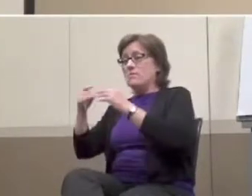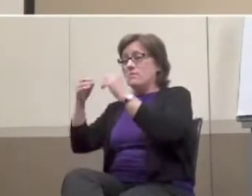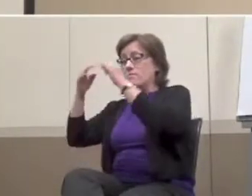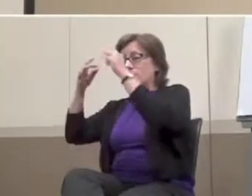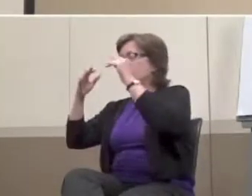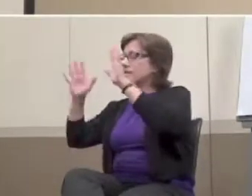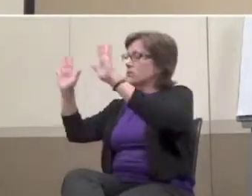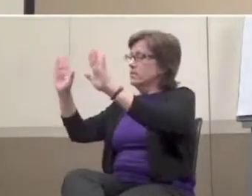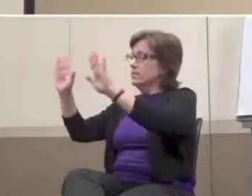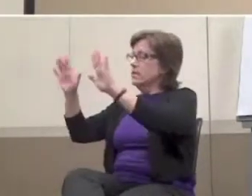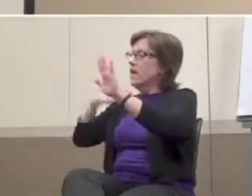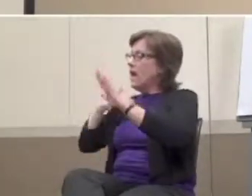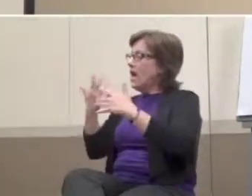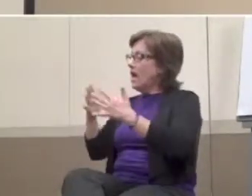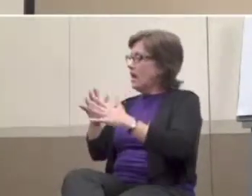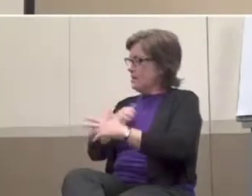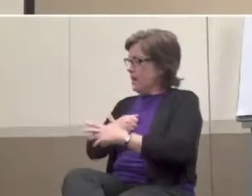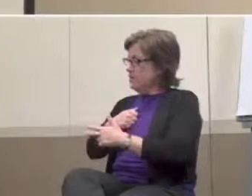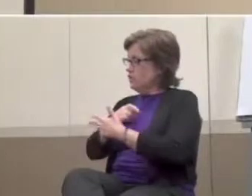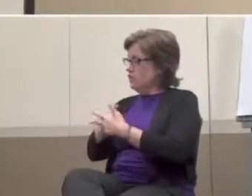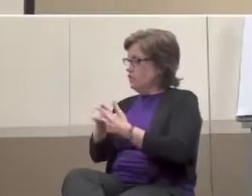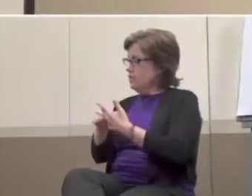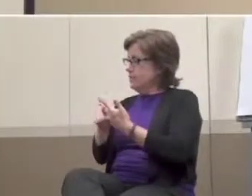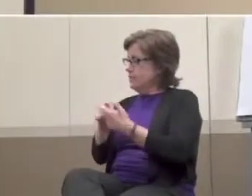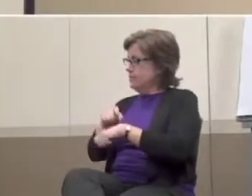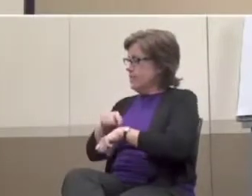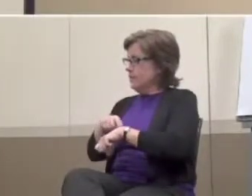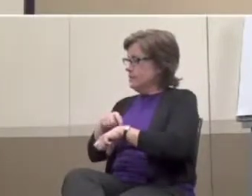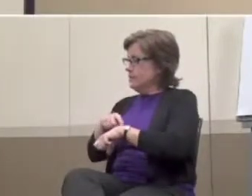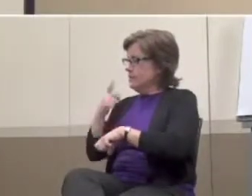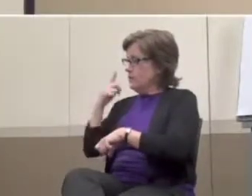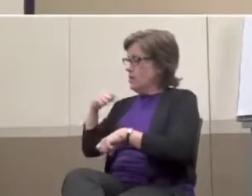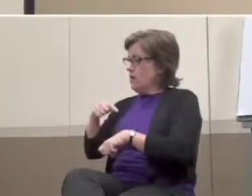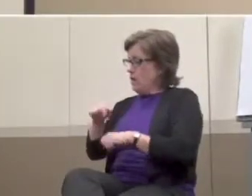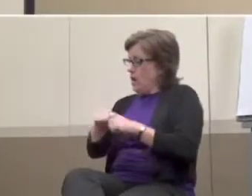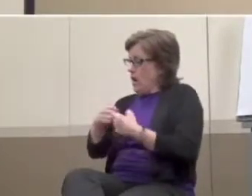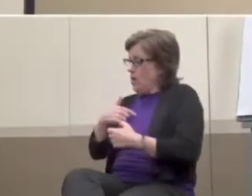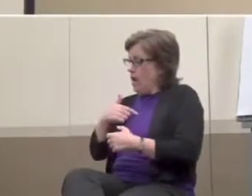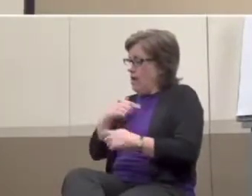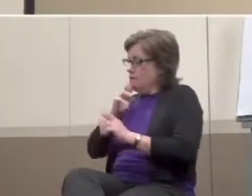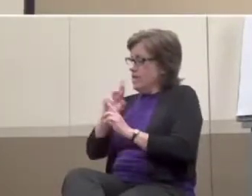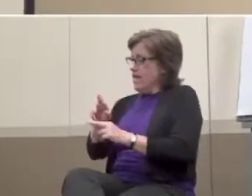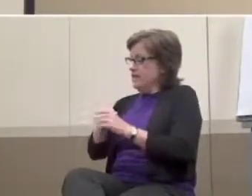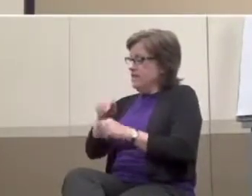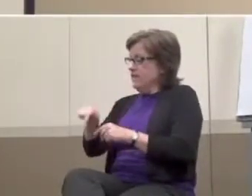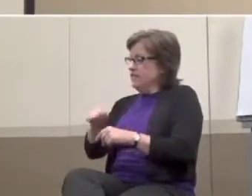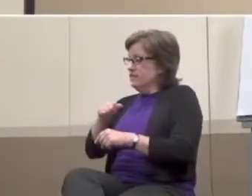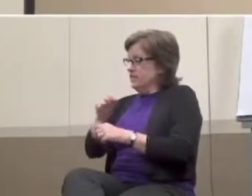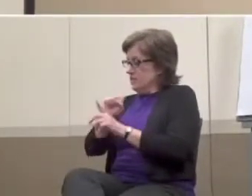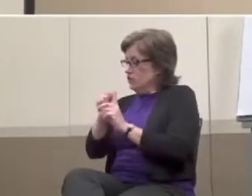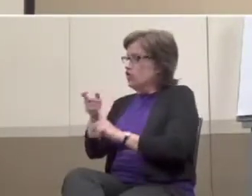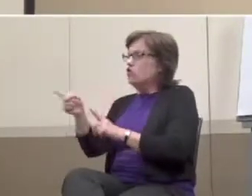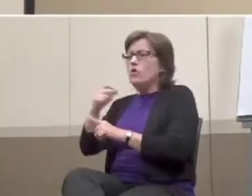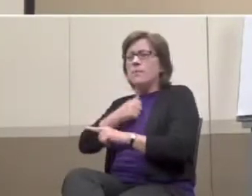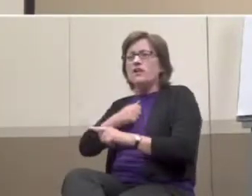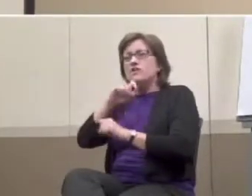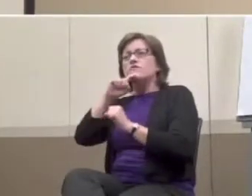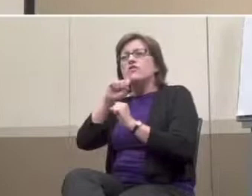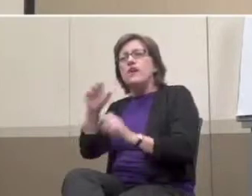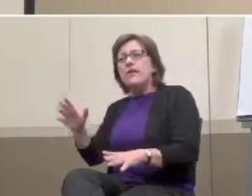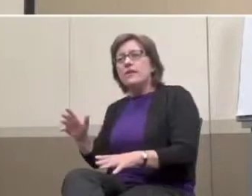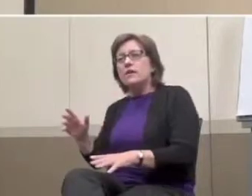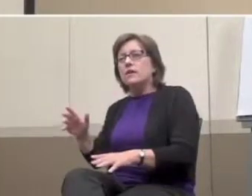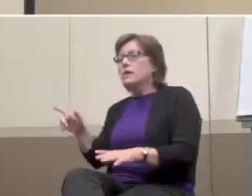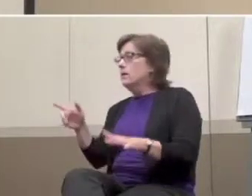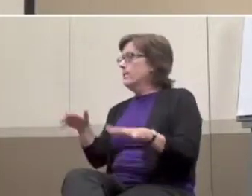finally said, look, I've apologized three times for how I reacted in this situation. You haven't apologized for anything. The